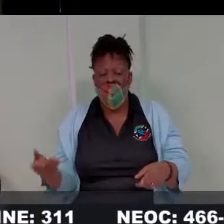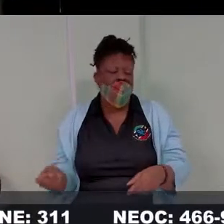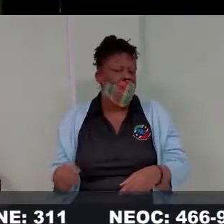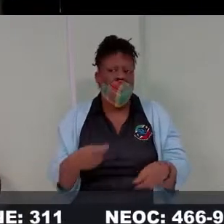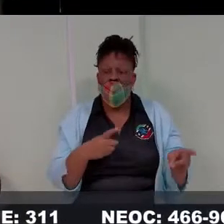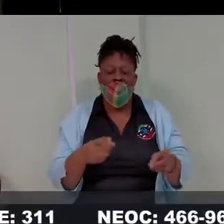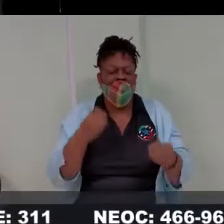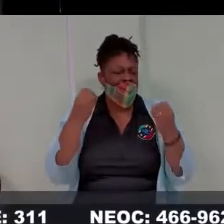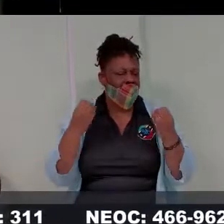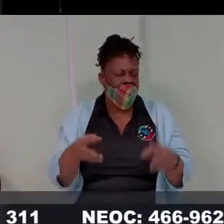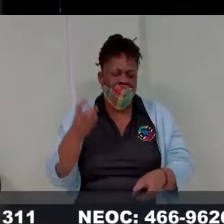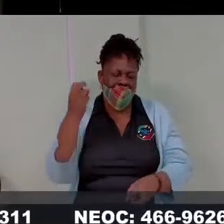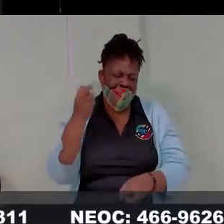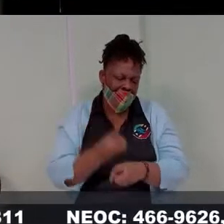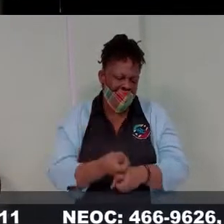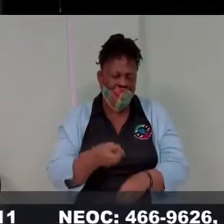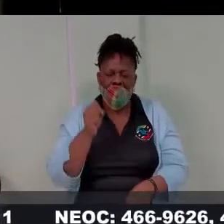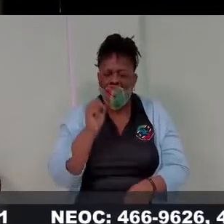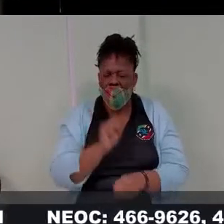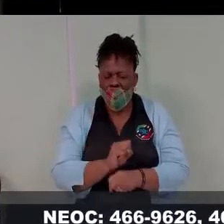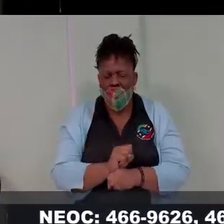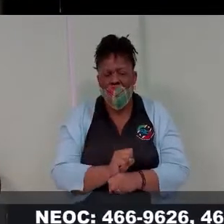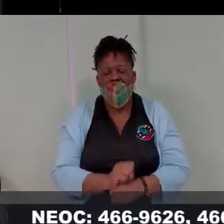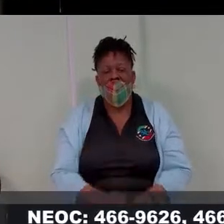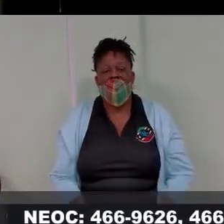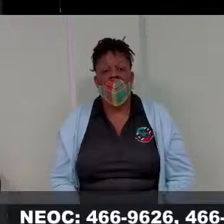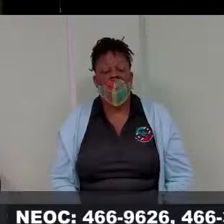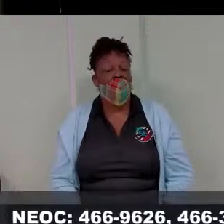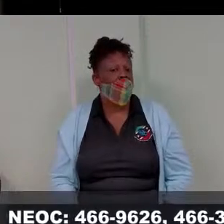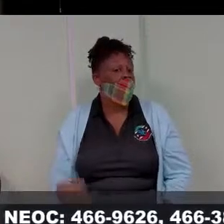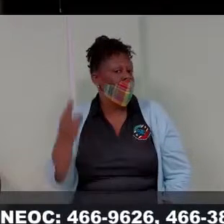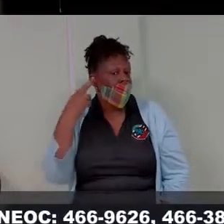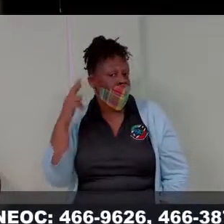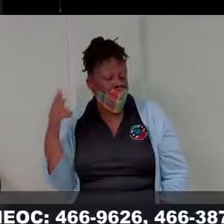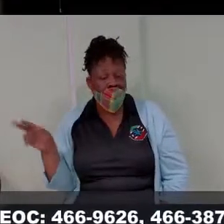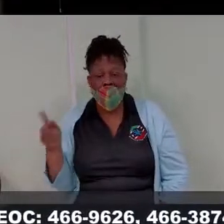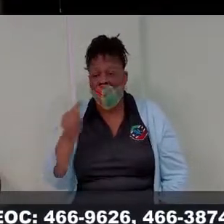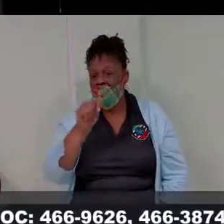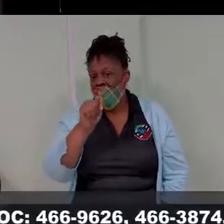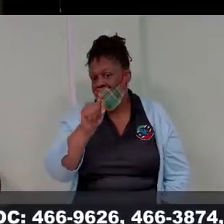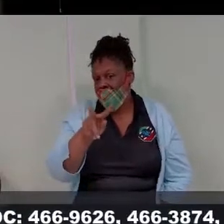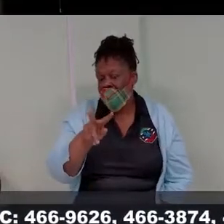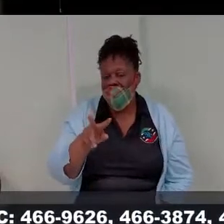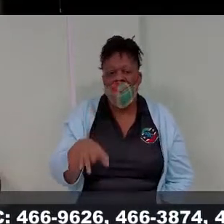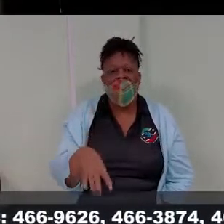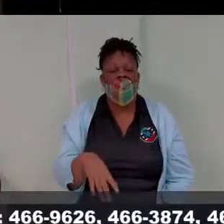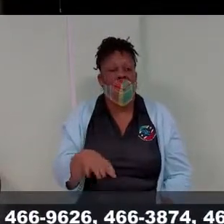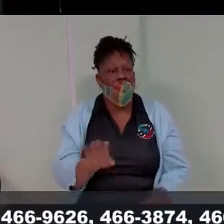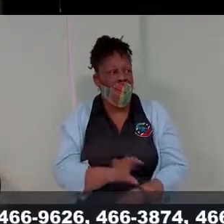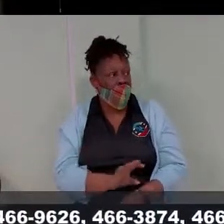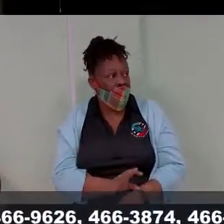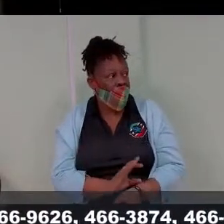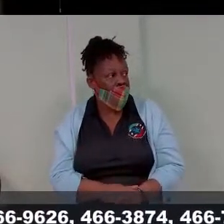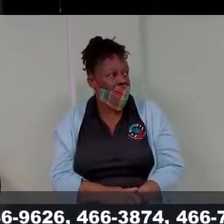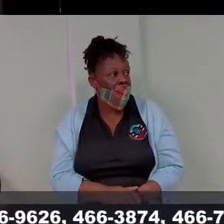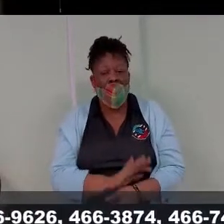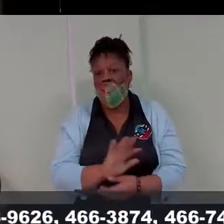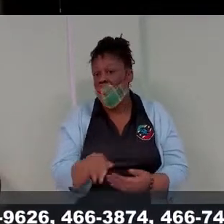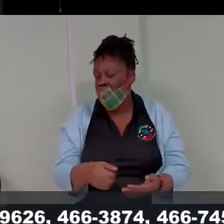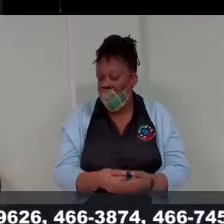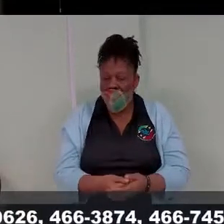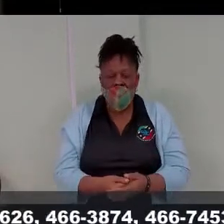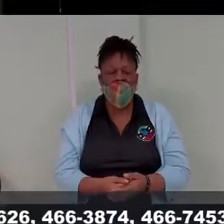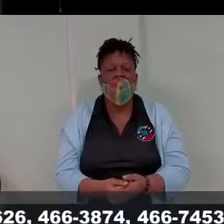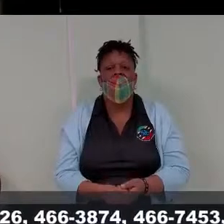role. The media is also playing an extremely important role, because information in any sort